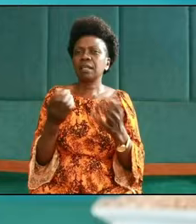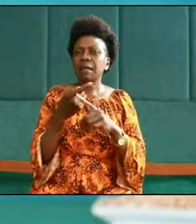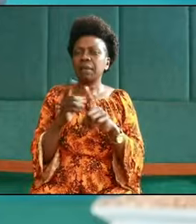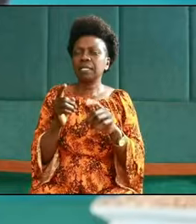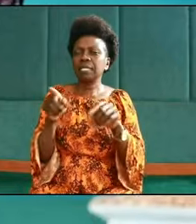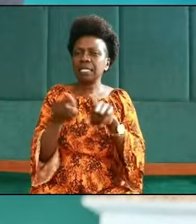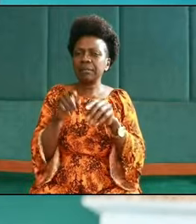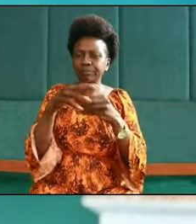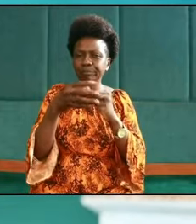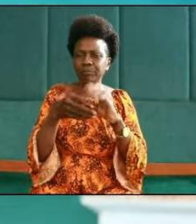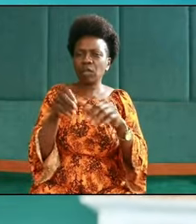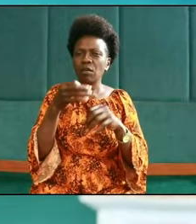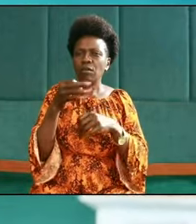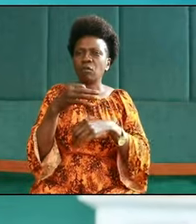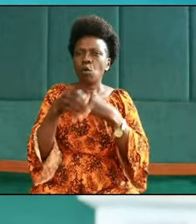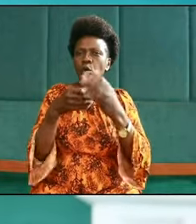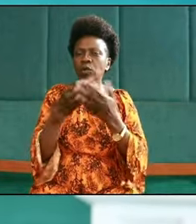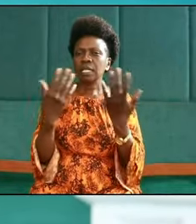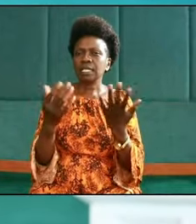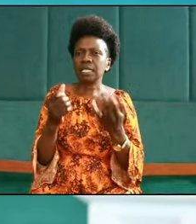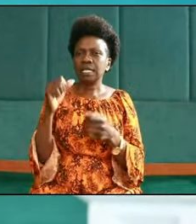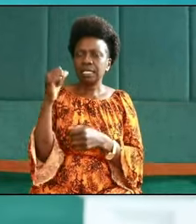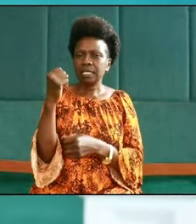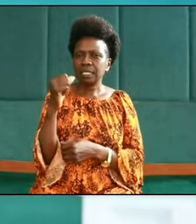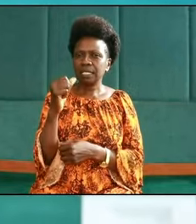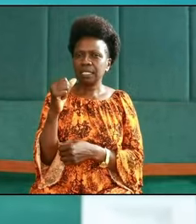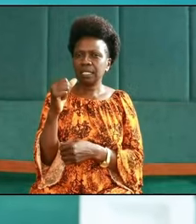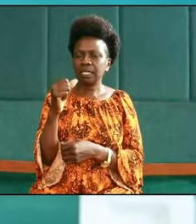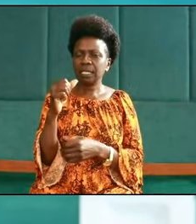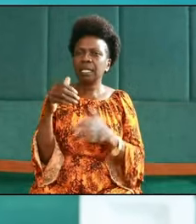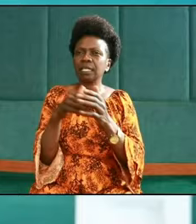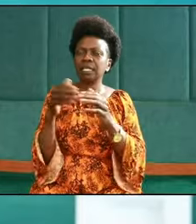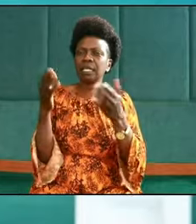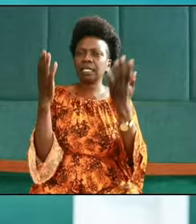a creator of all things, high and lofty and inhabiting eternity,